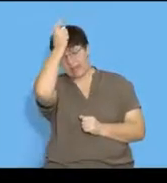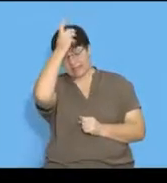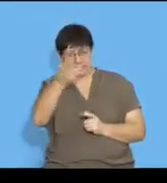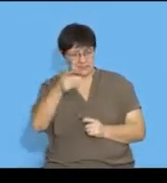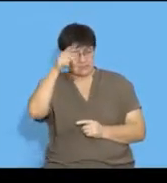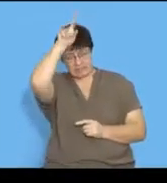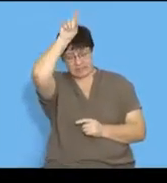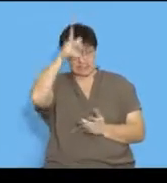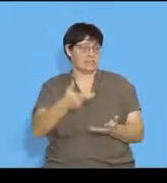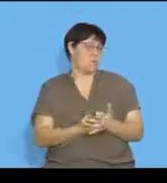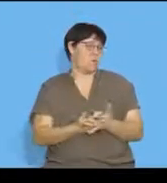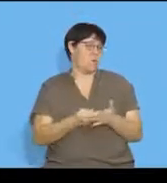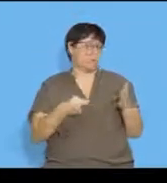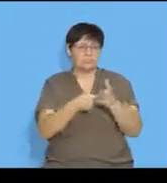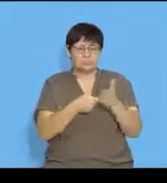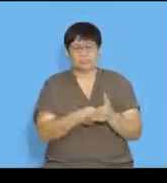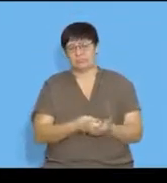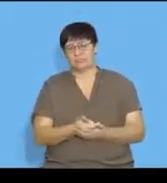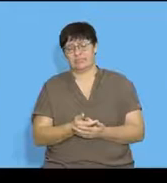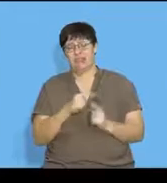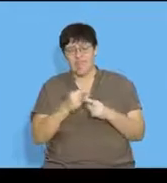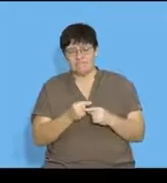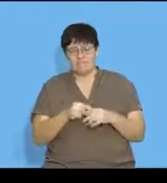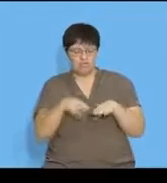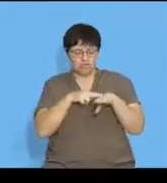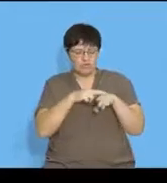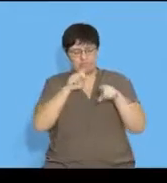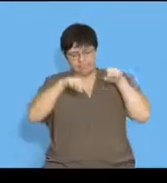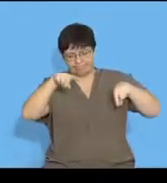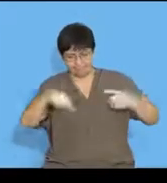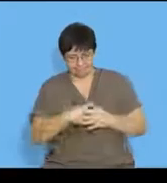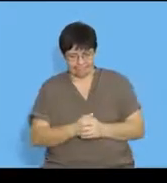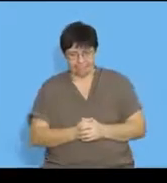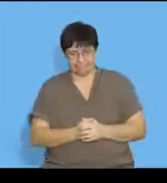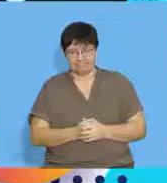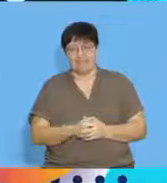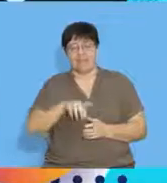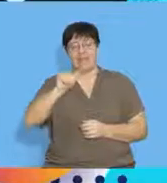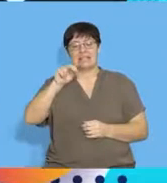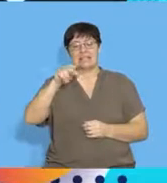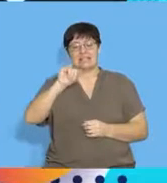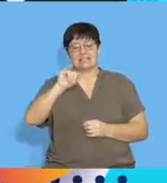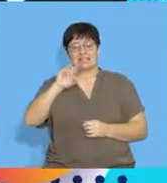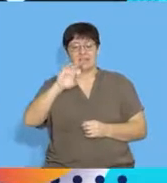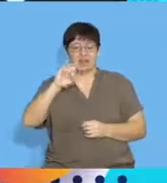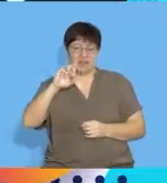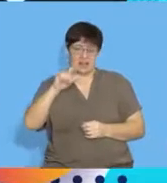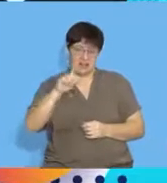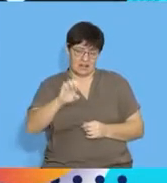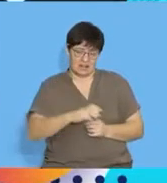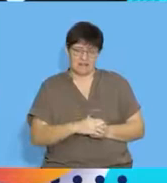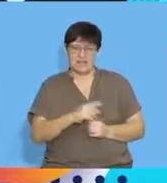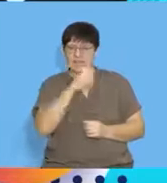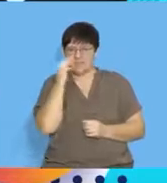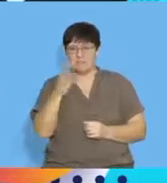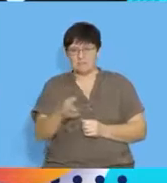of supermarket, and they've got creams there. Right, again, an antifungal cream. You'll see, I think the names, I know I'm